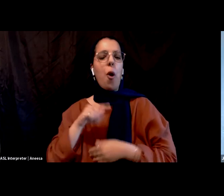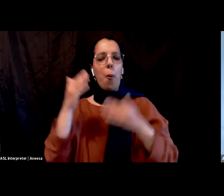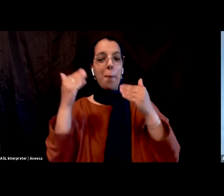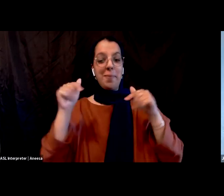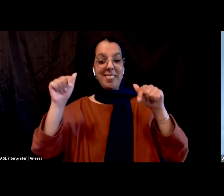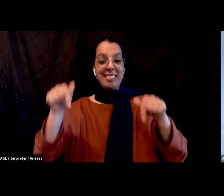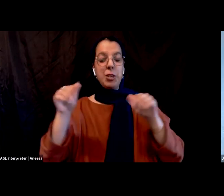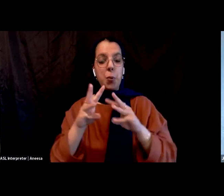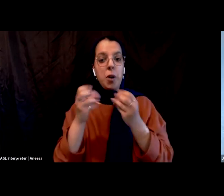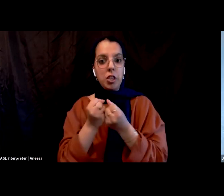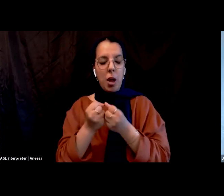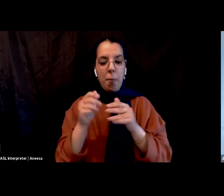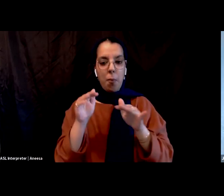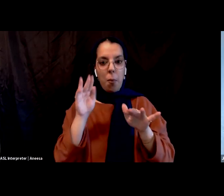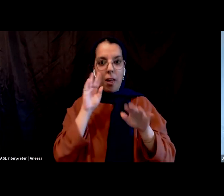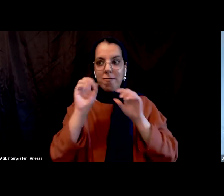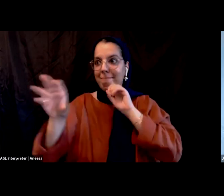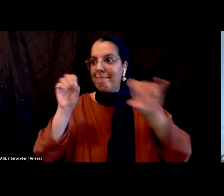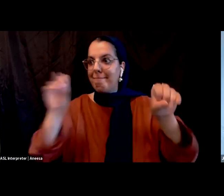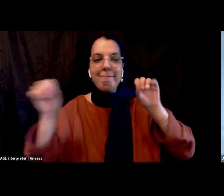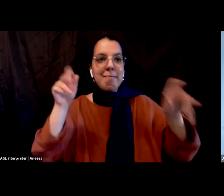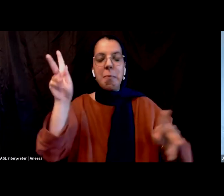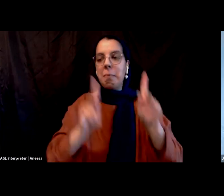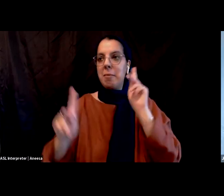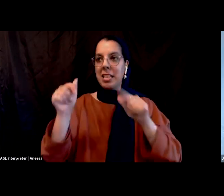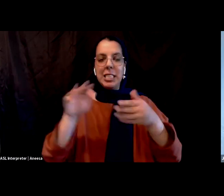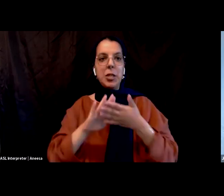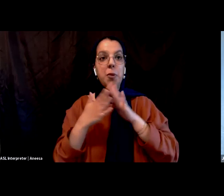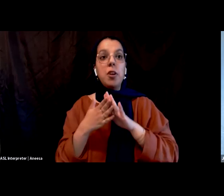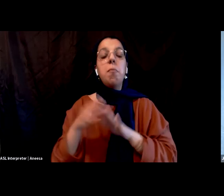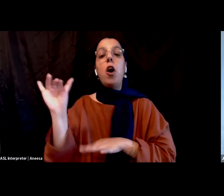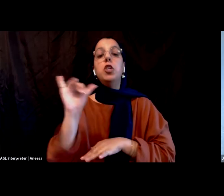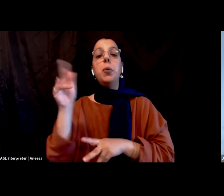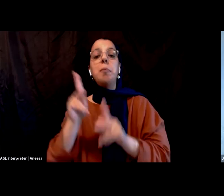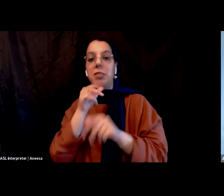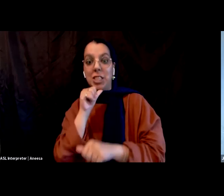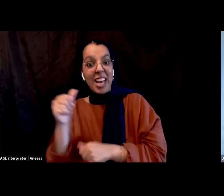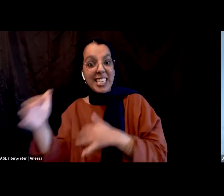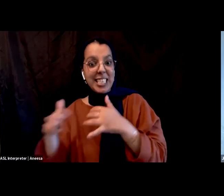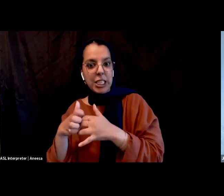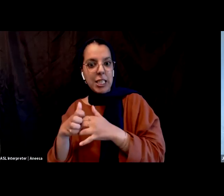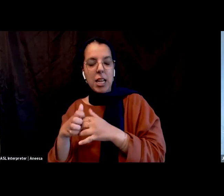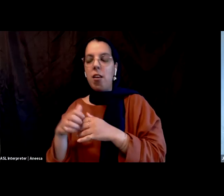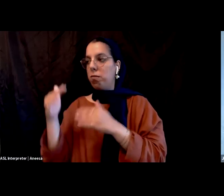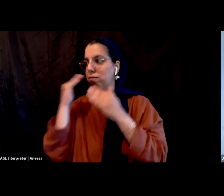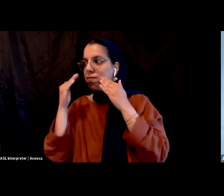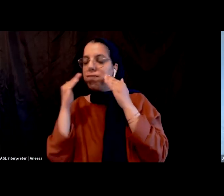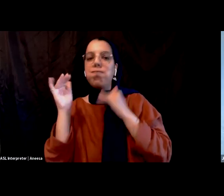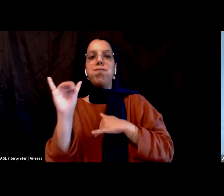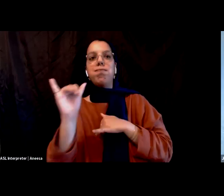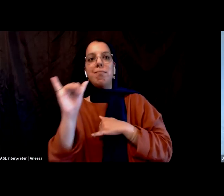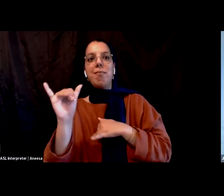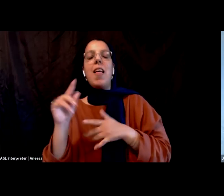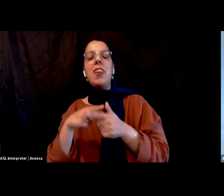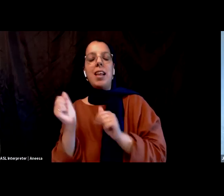but will raise the consciousness of non-Indigenous people who wish to help in a concrete way. In more ways than